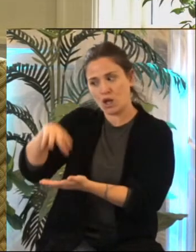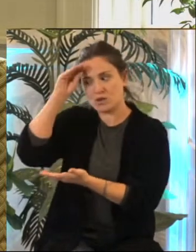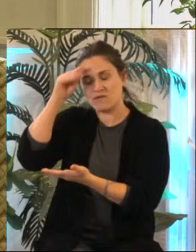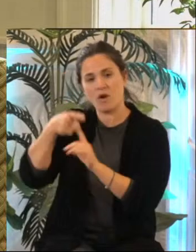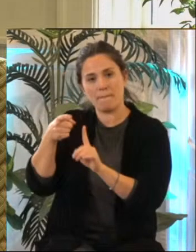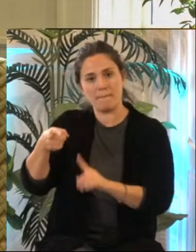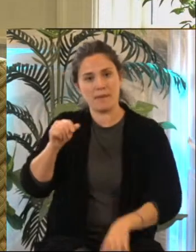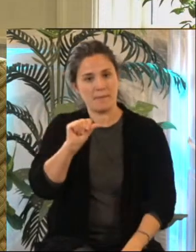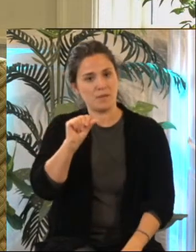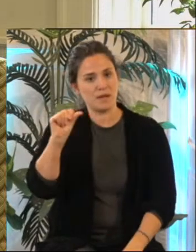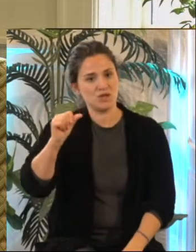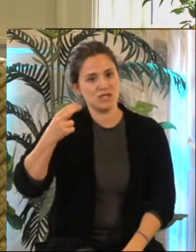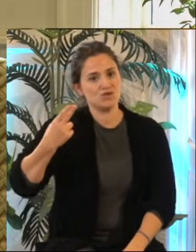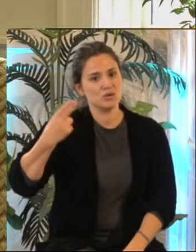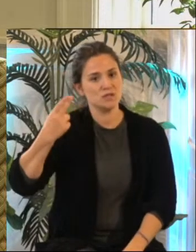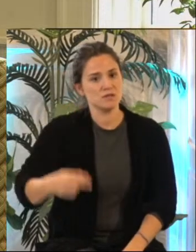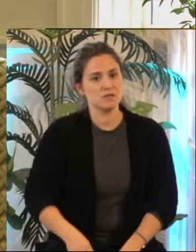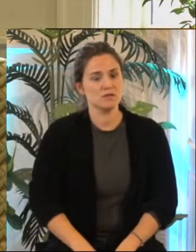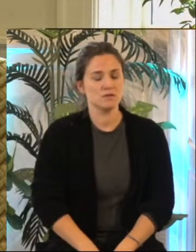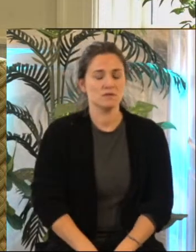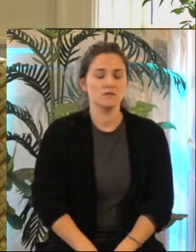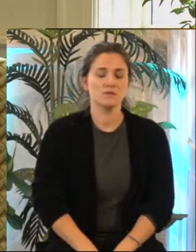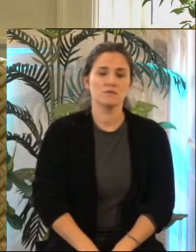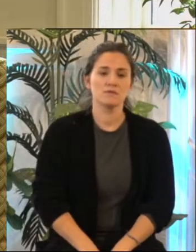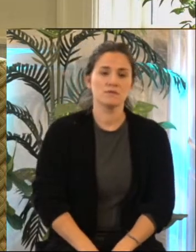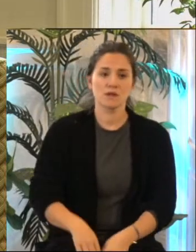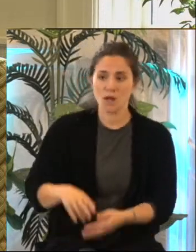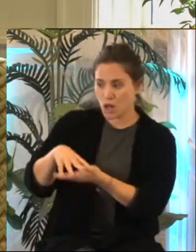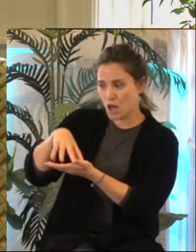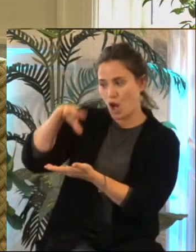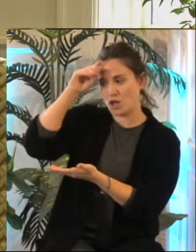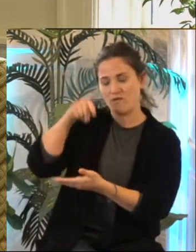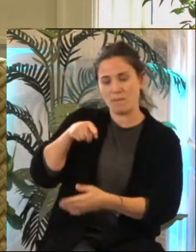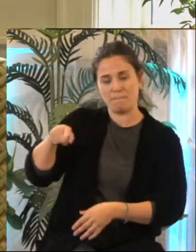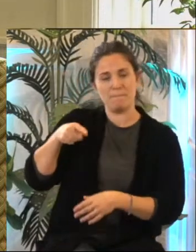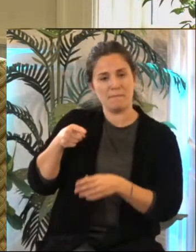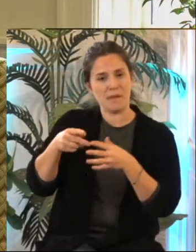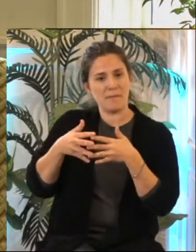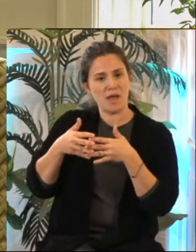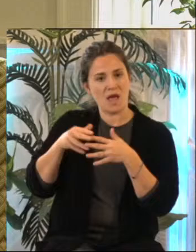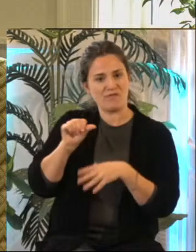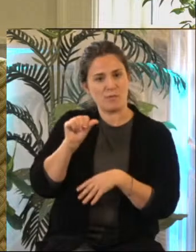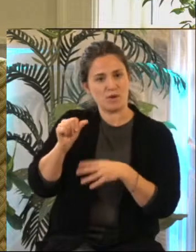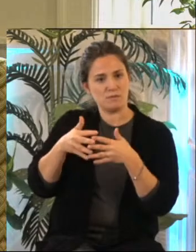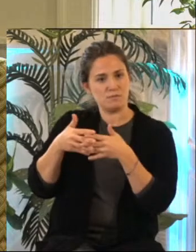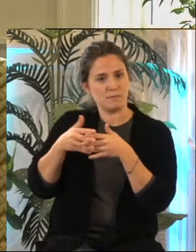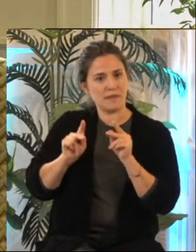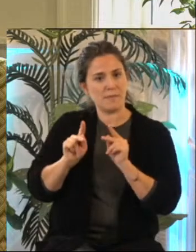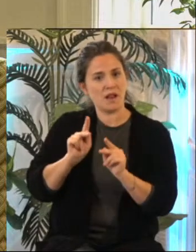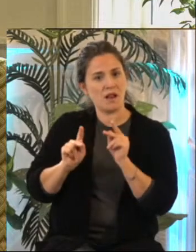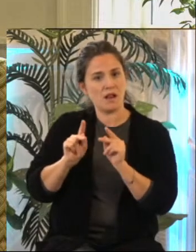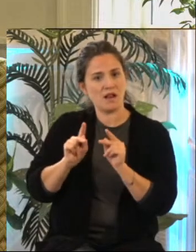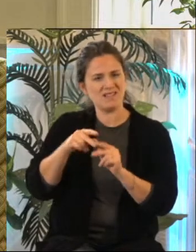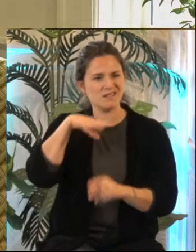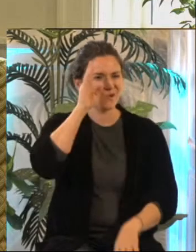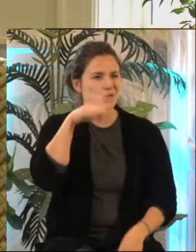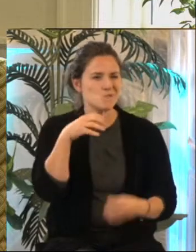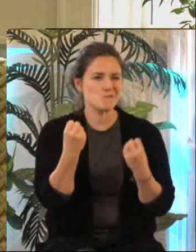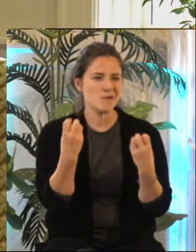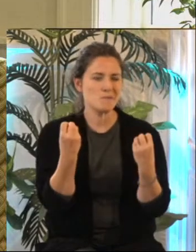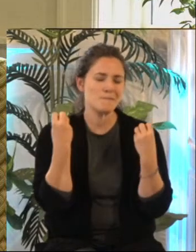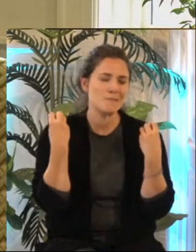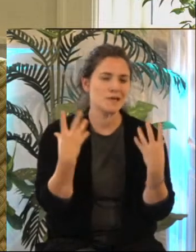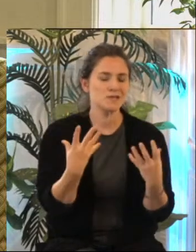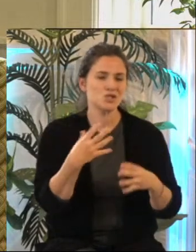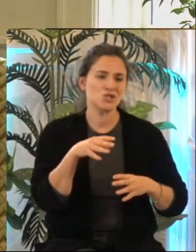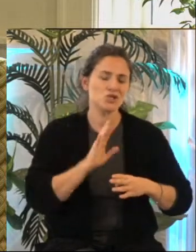African American history and African American people in this country. There have been songs in many genres in